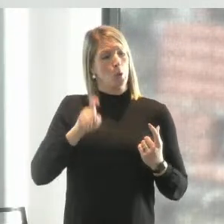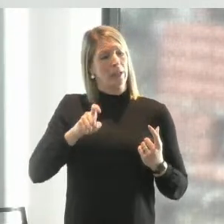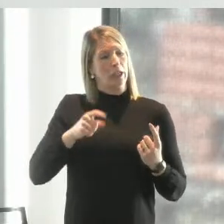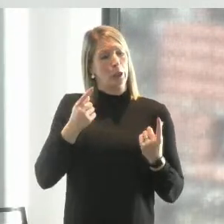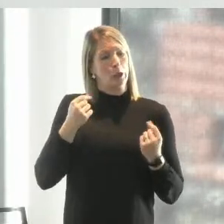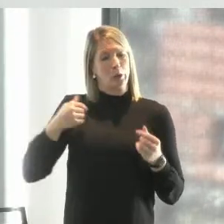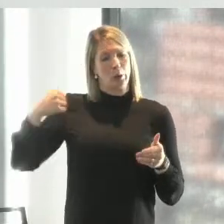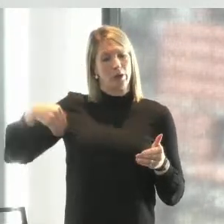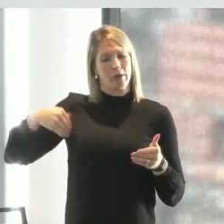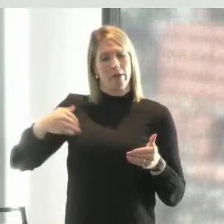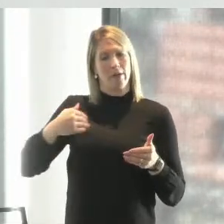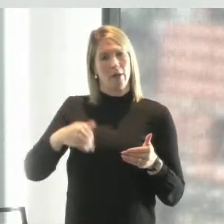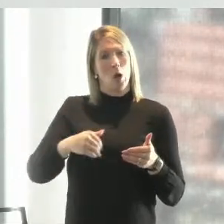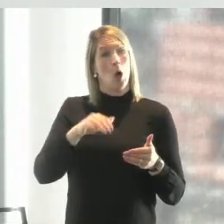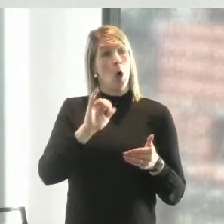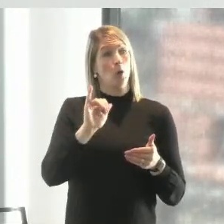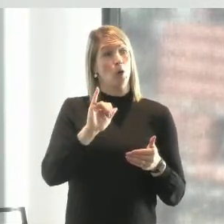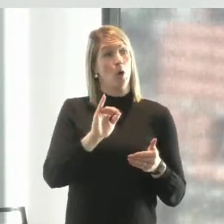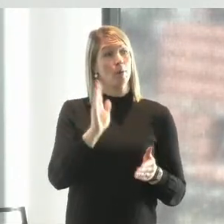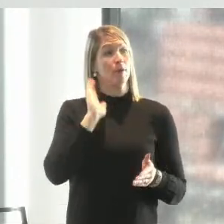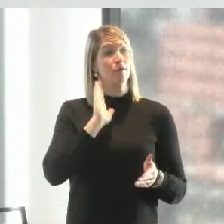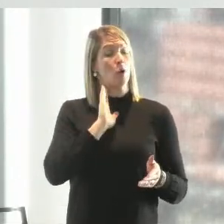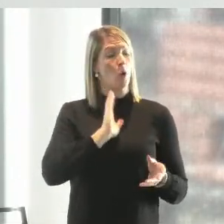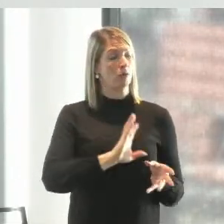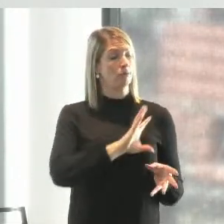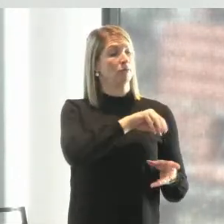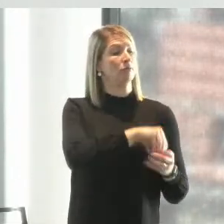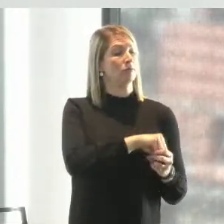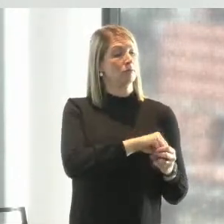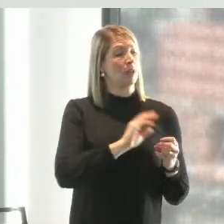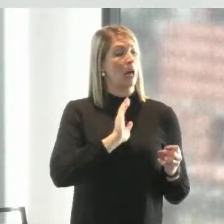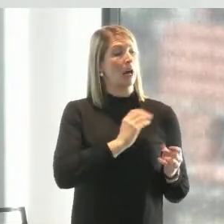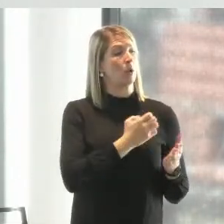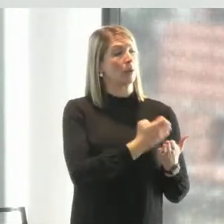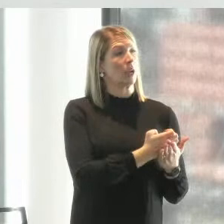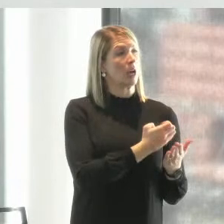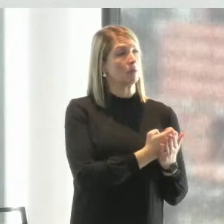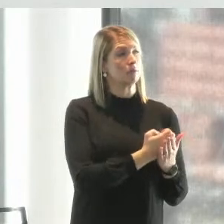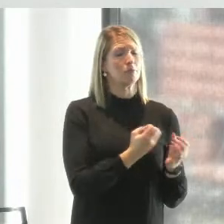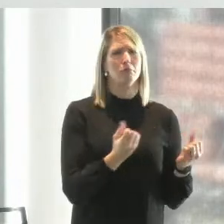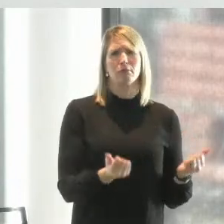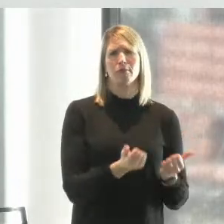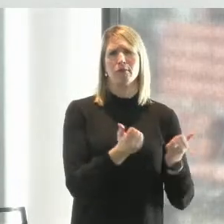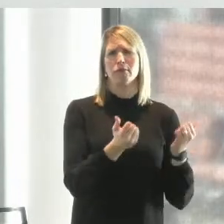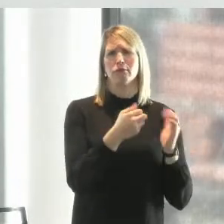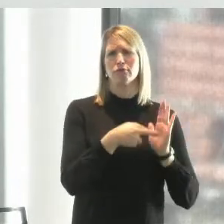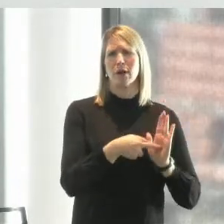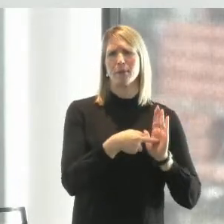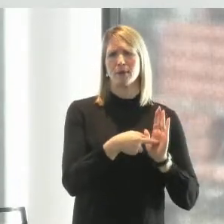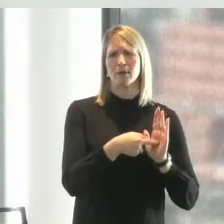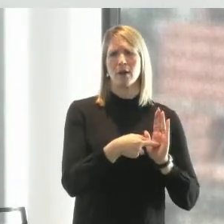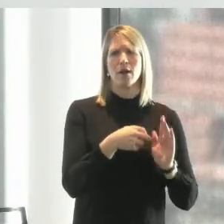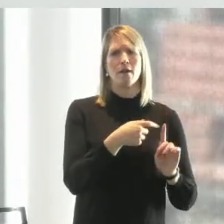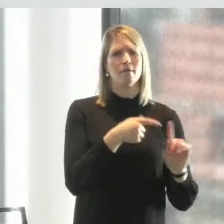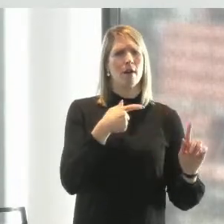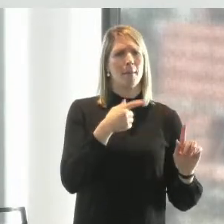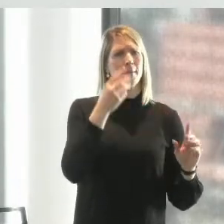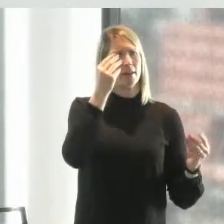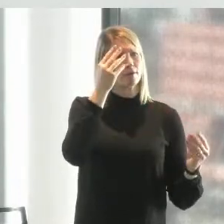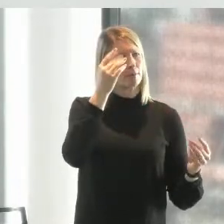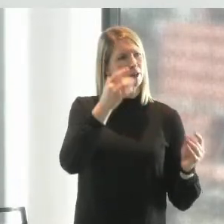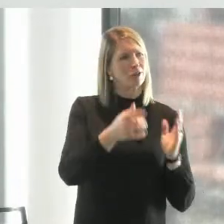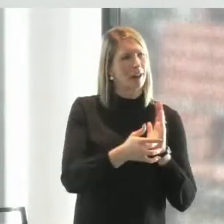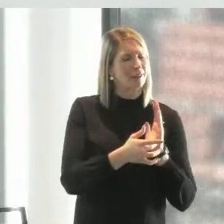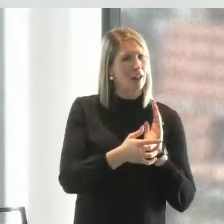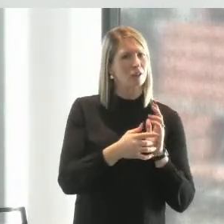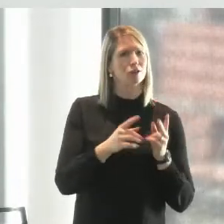with industry have led us to this point. In this room today are representatives from the high-tech sector,